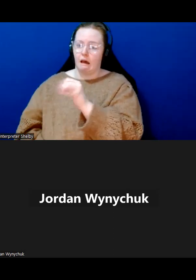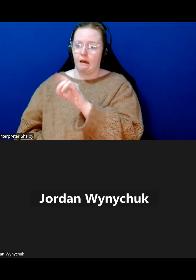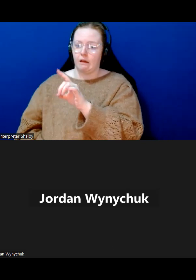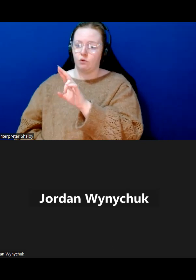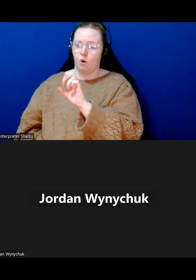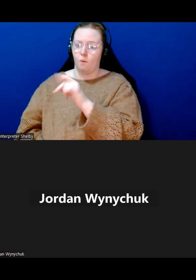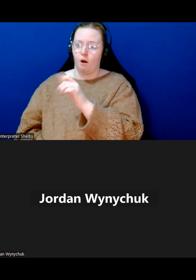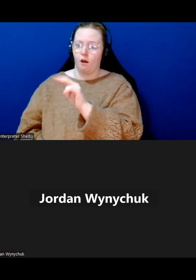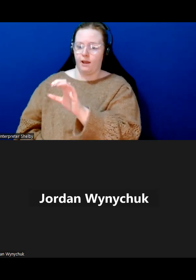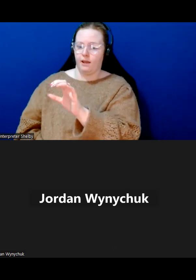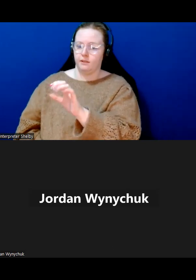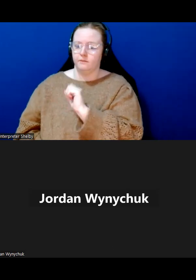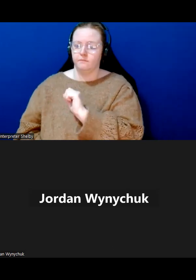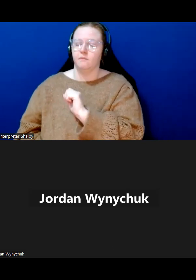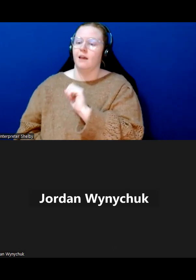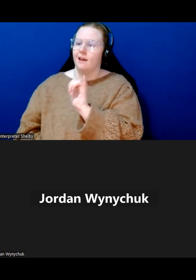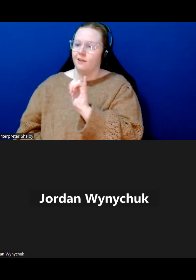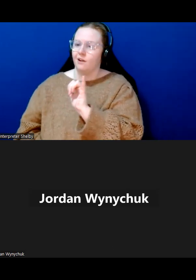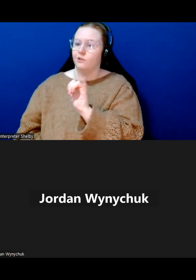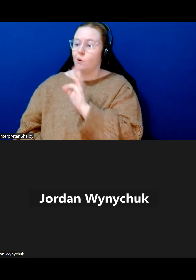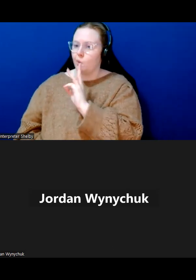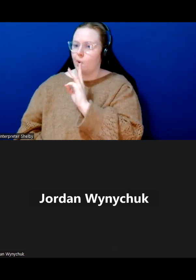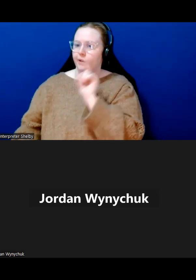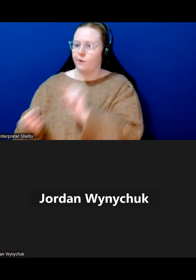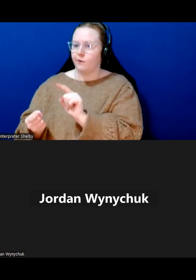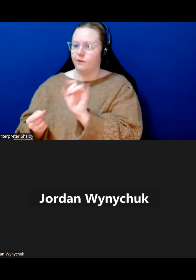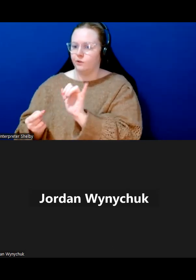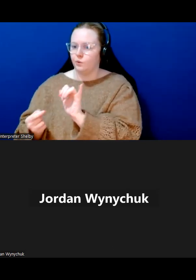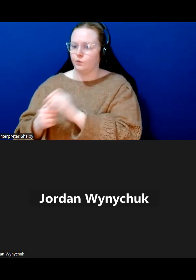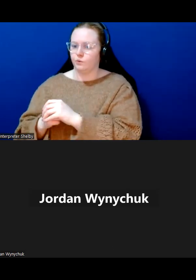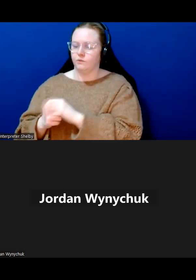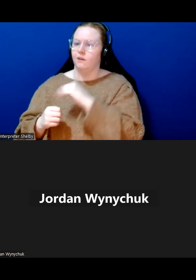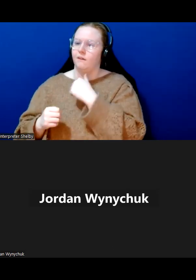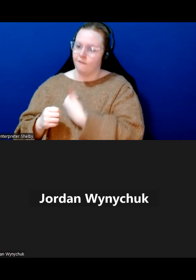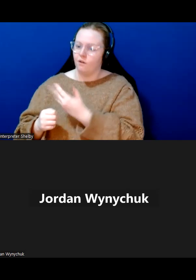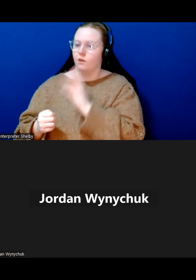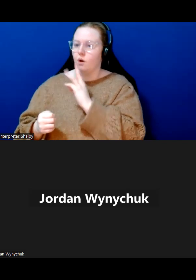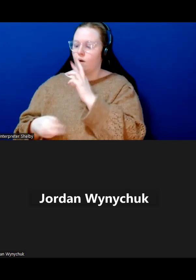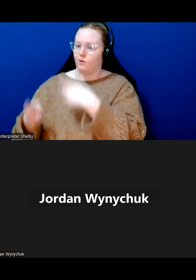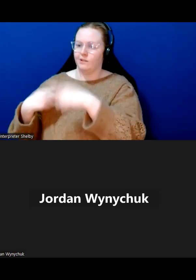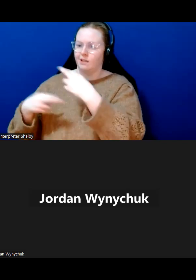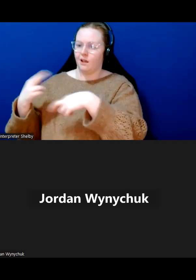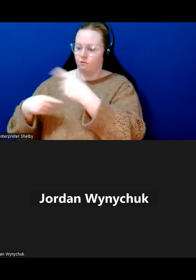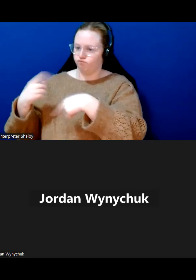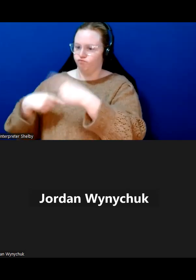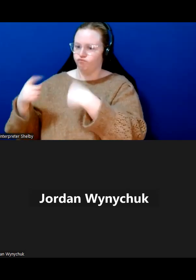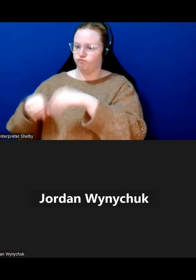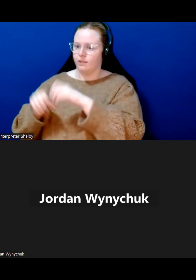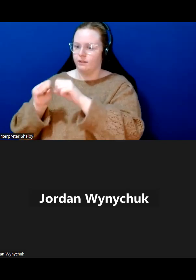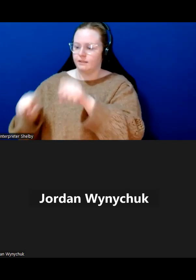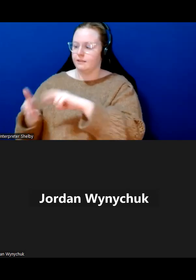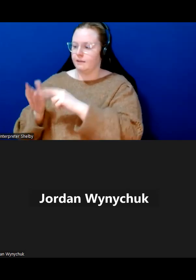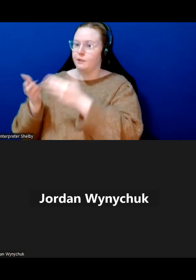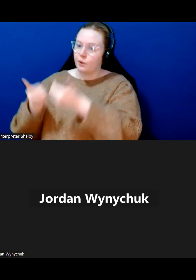they also use 90% less water. That's because the water is being recycled through the system constantly. We're not losing any